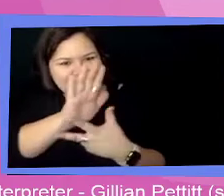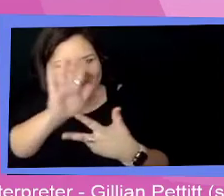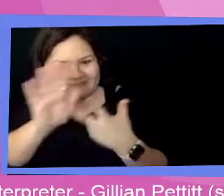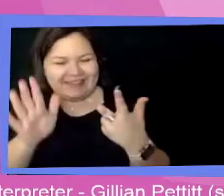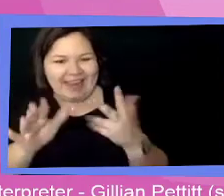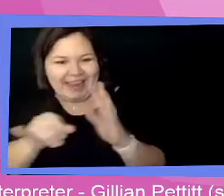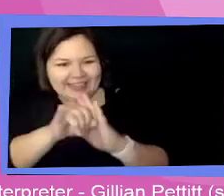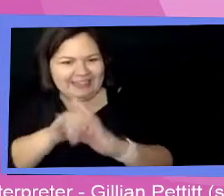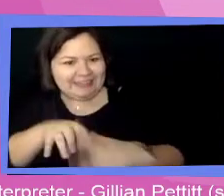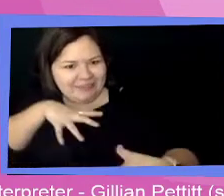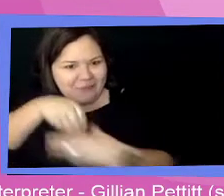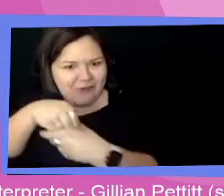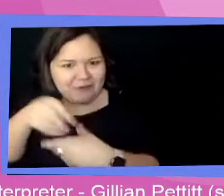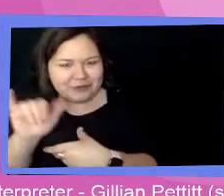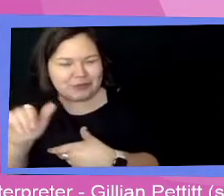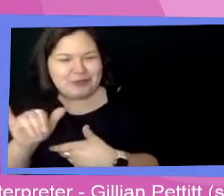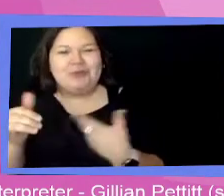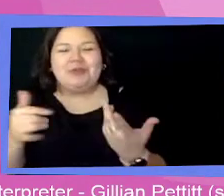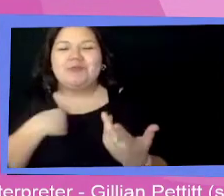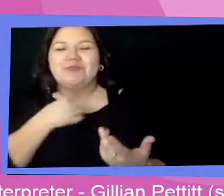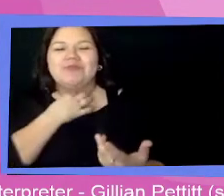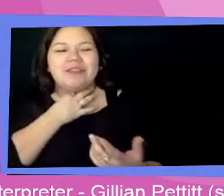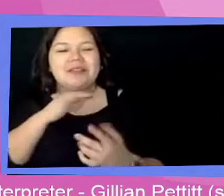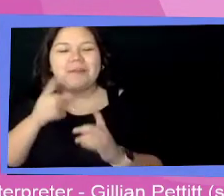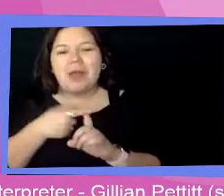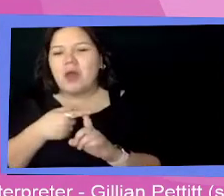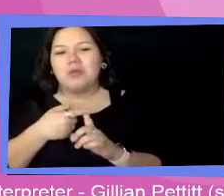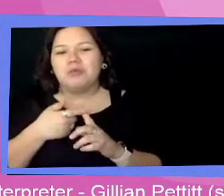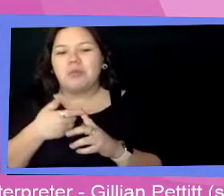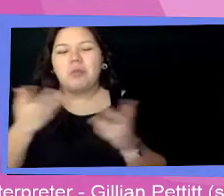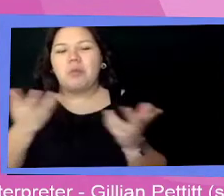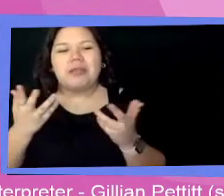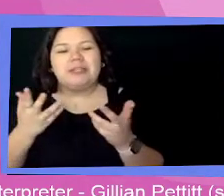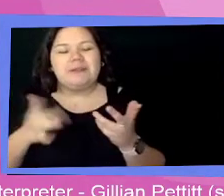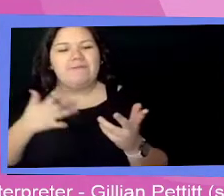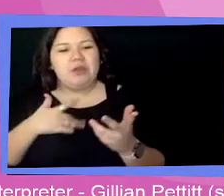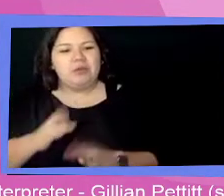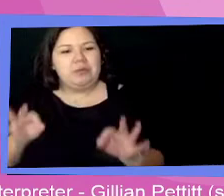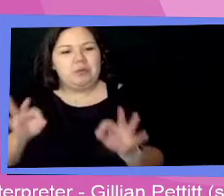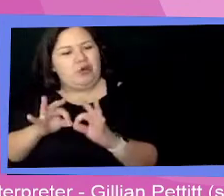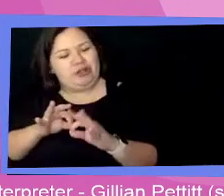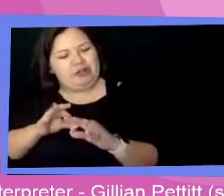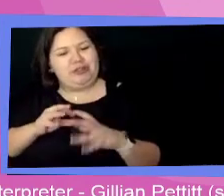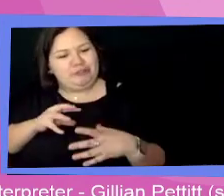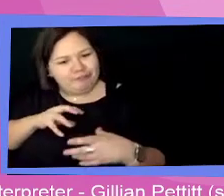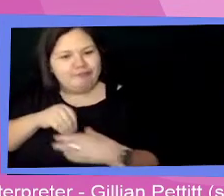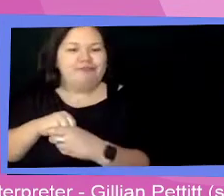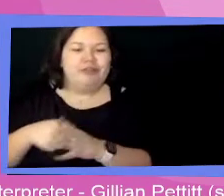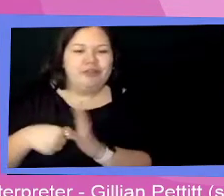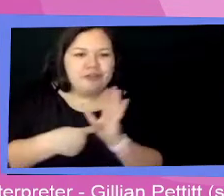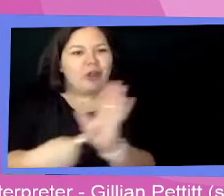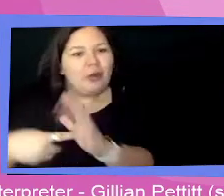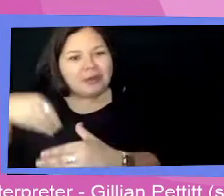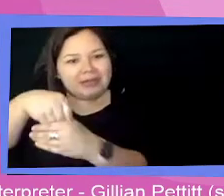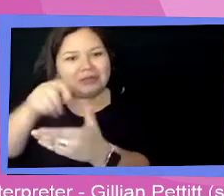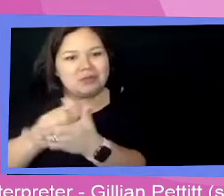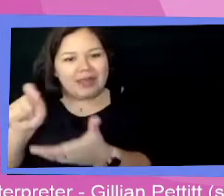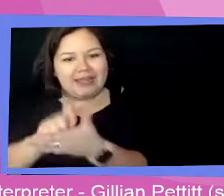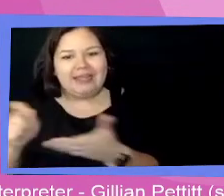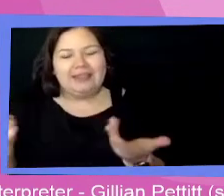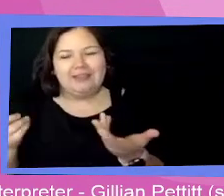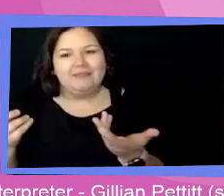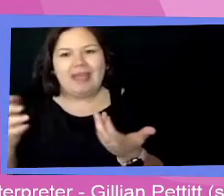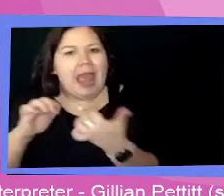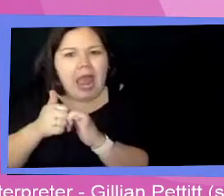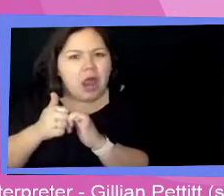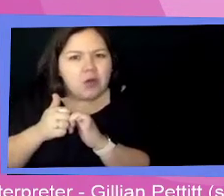know about what other aspects of your identity you wanted to infuse your writing with, and how you did